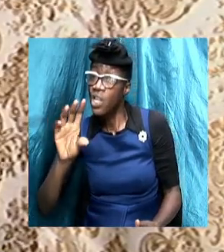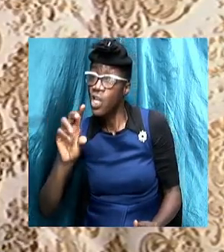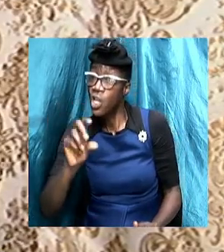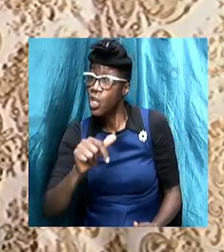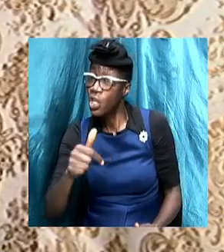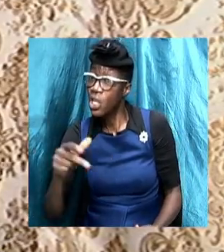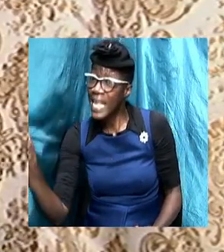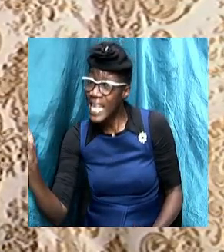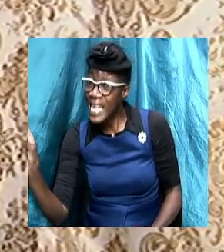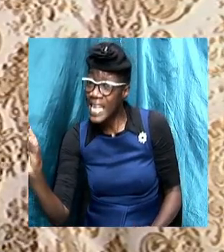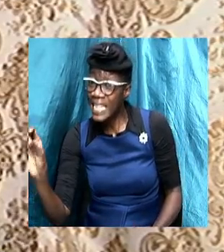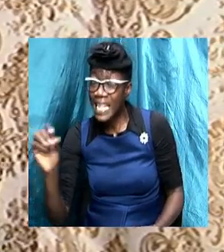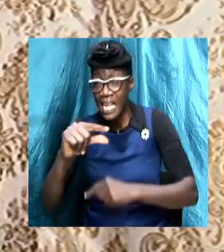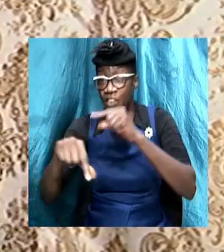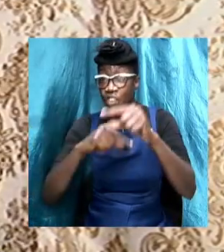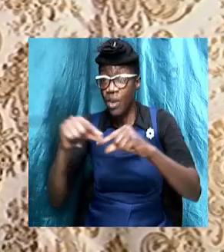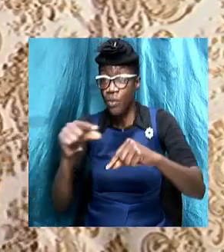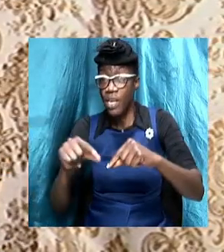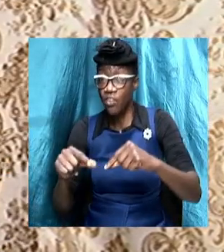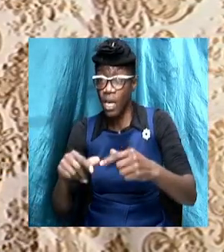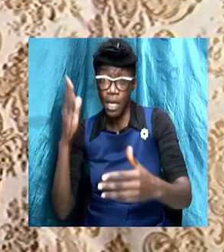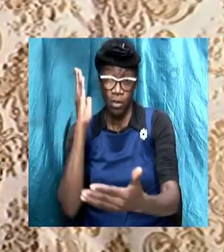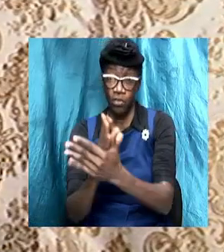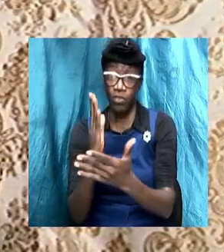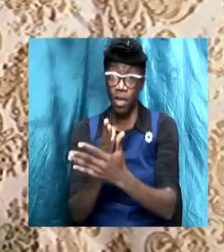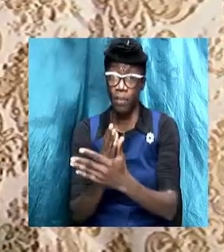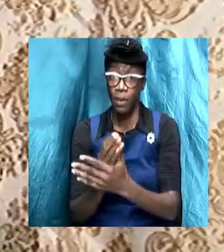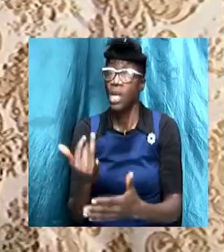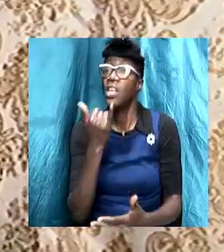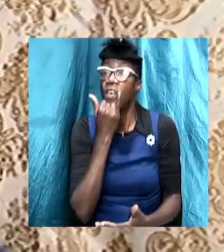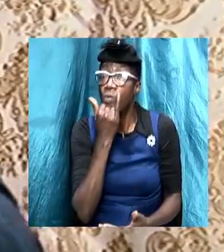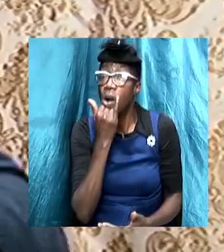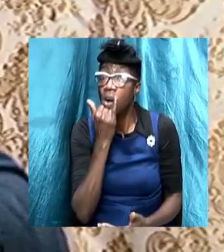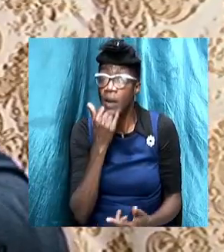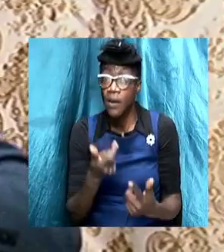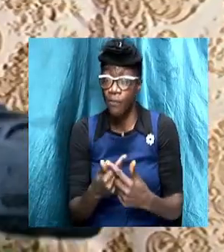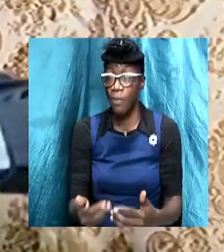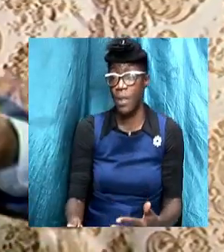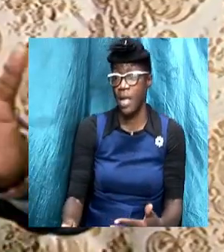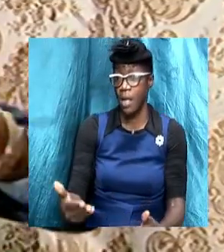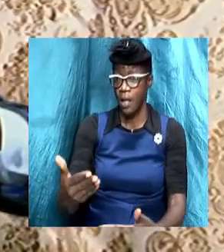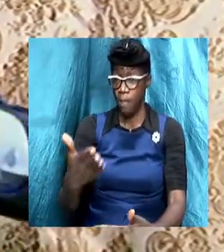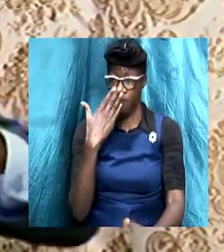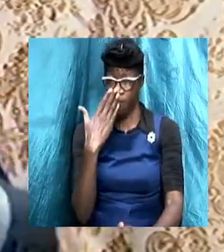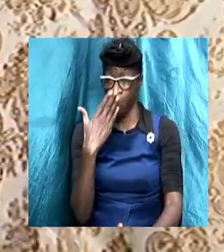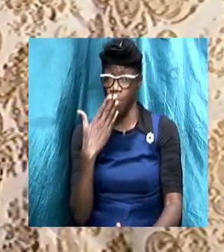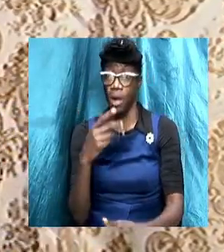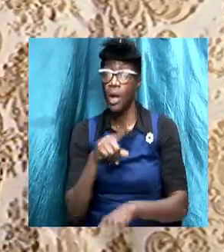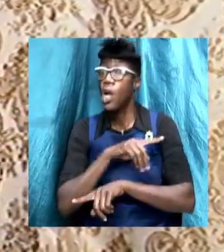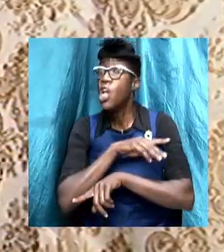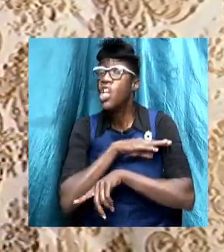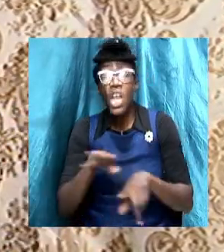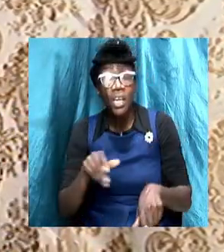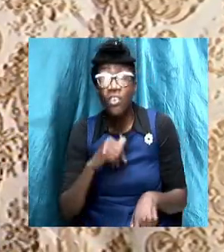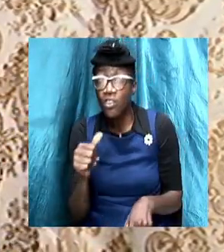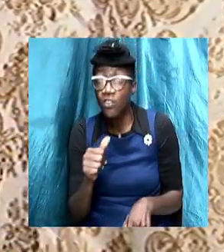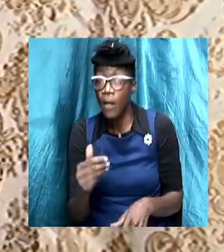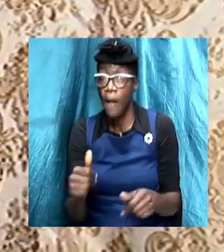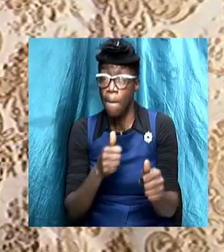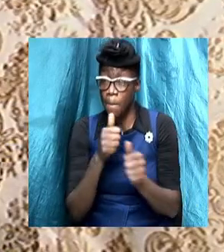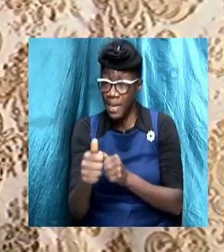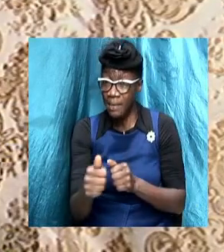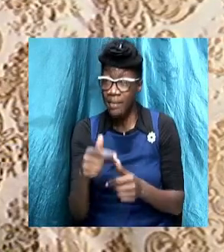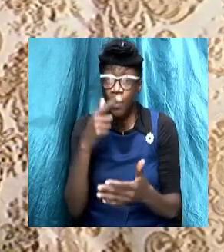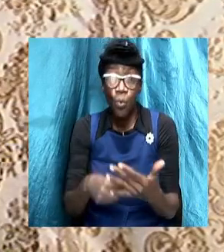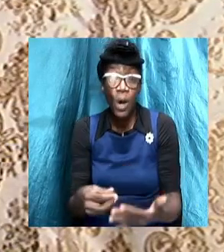the generation must avoid the errors of the previous one. So not only that must we pass on what we have learned, but we must also show